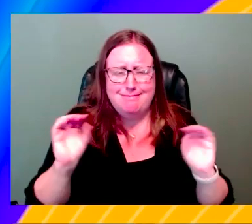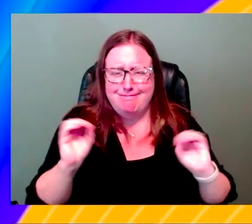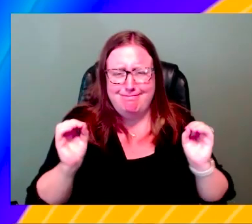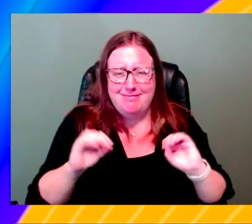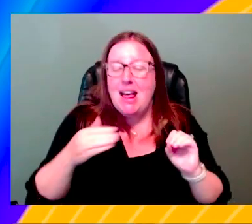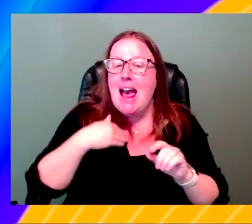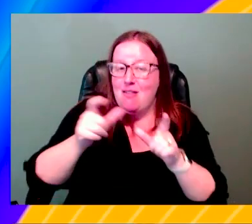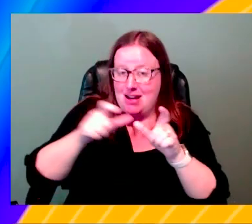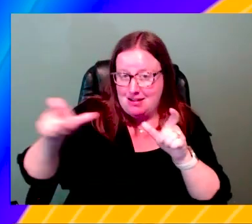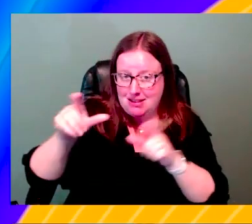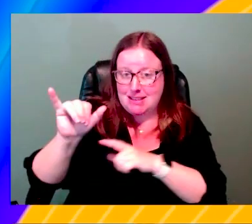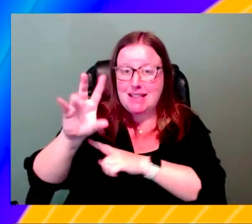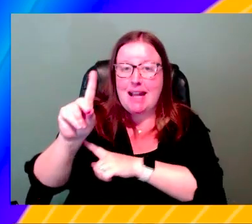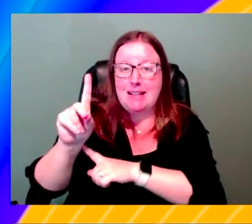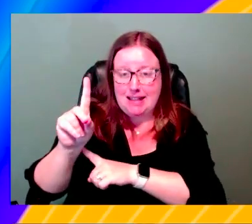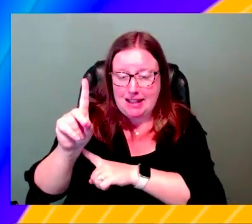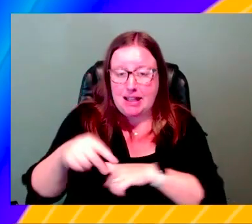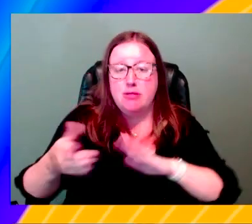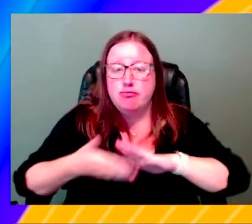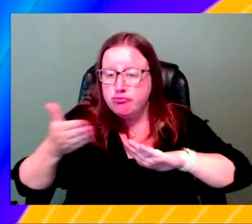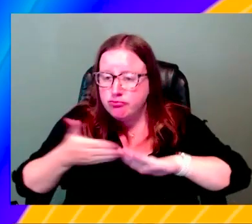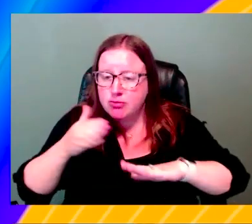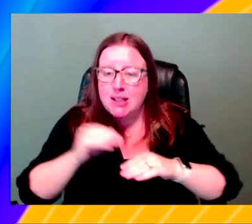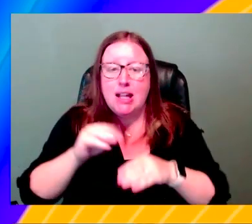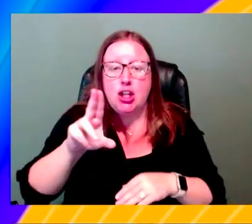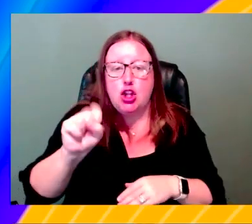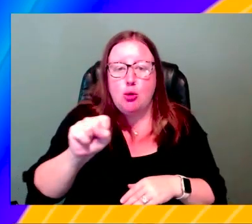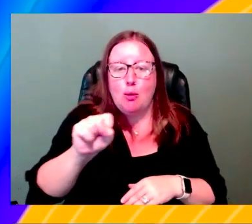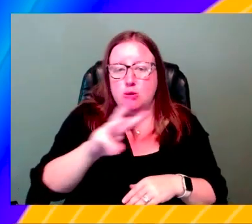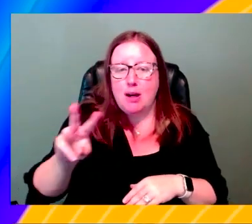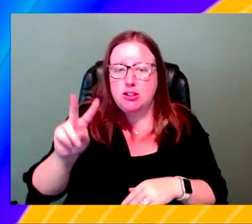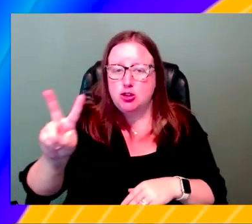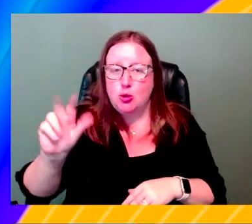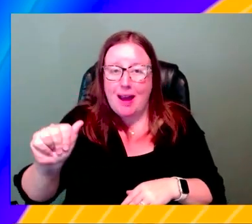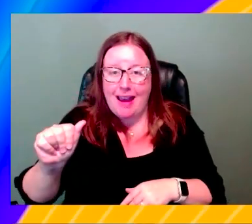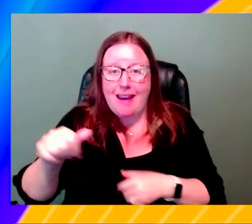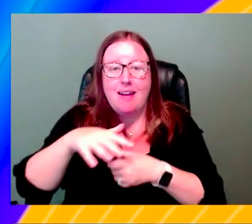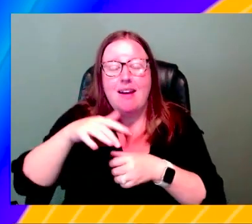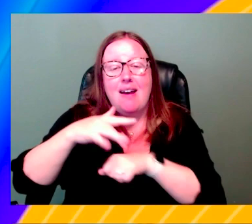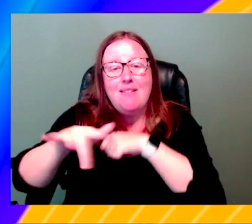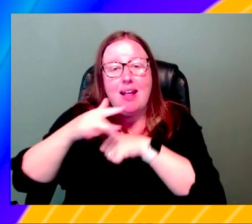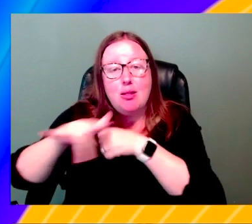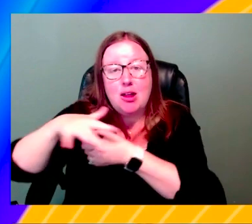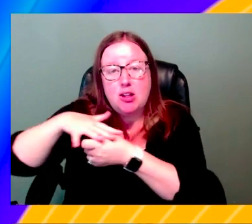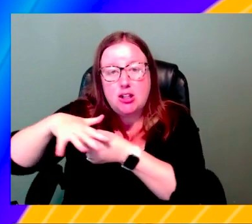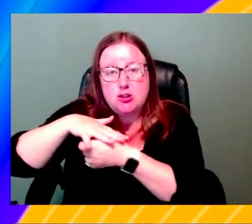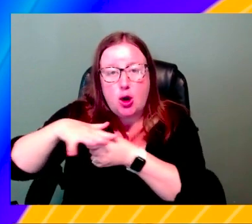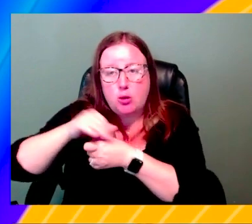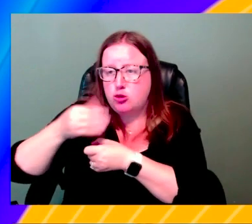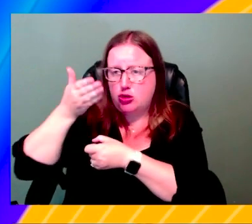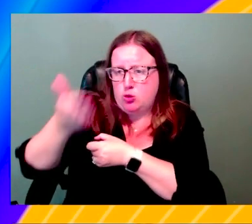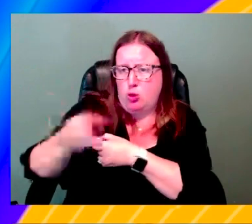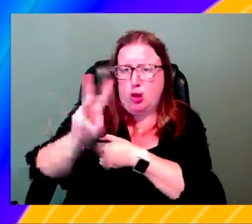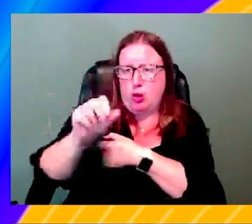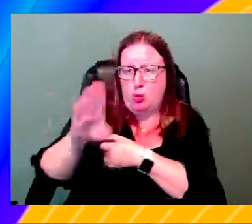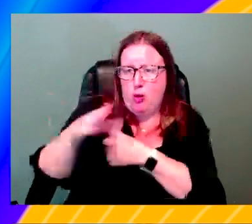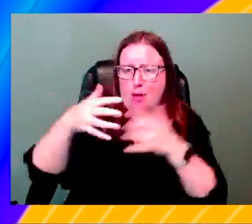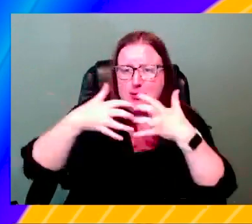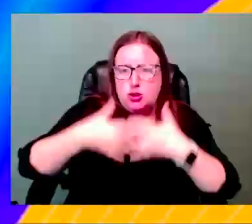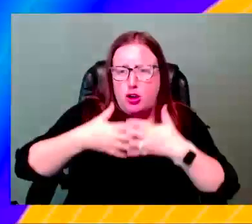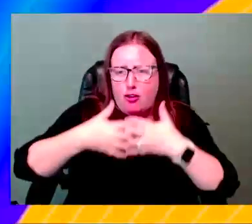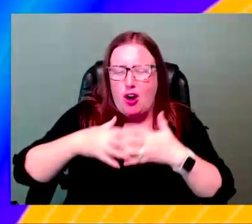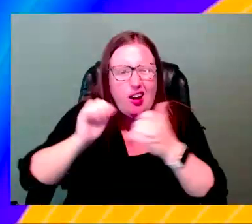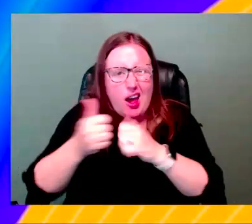instance ID. It's running in the US West 2A availability zone. So standalone web server. How can we improve